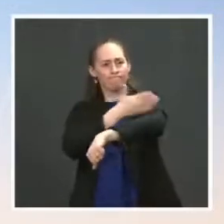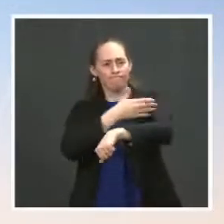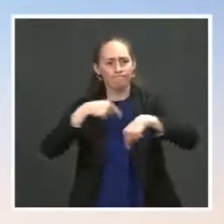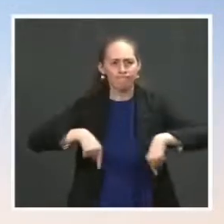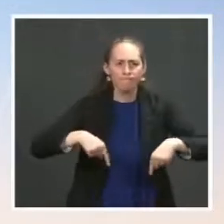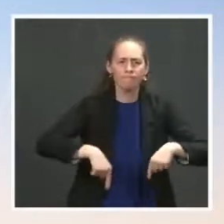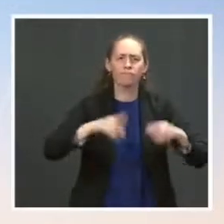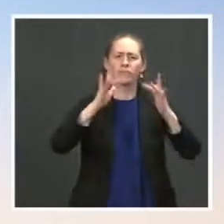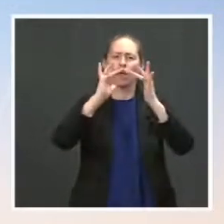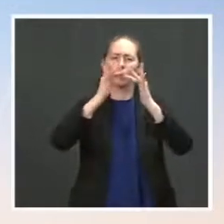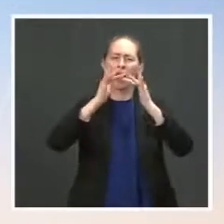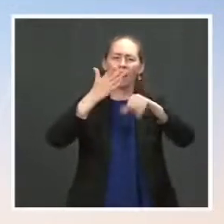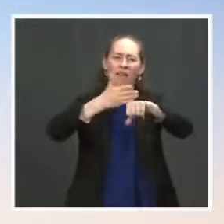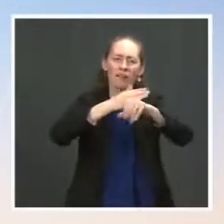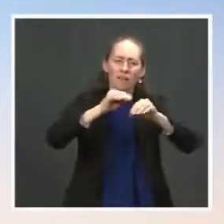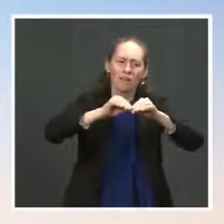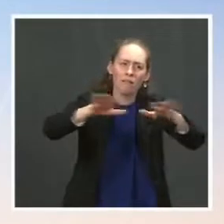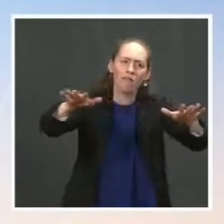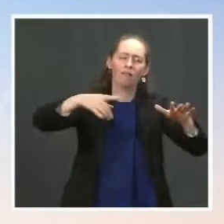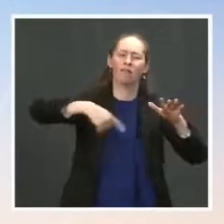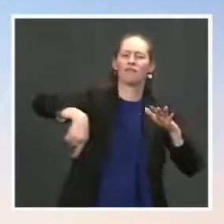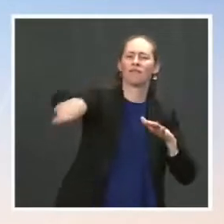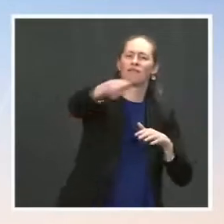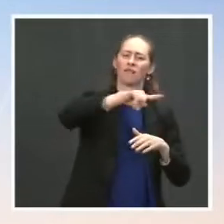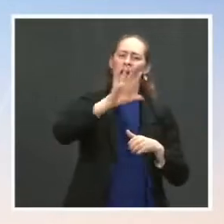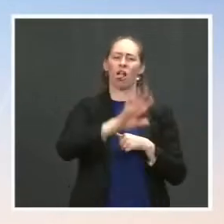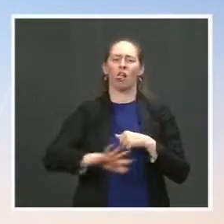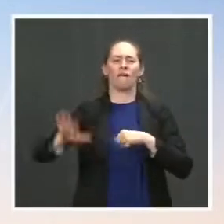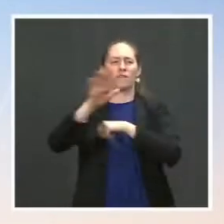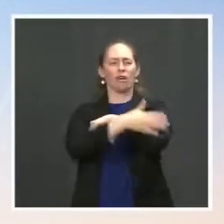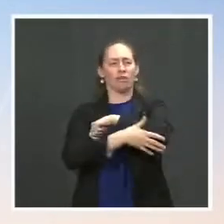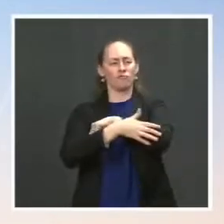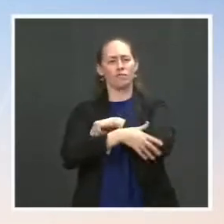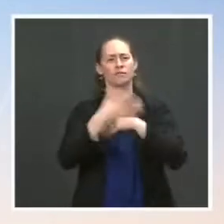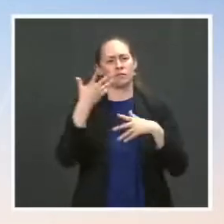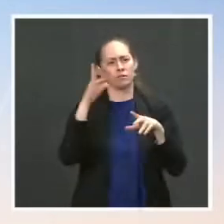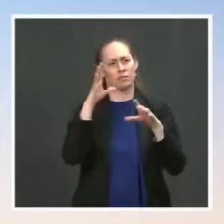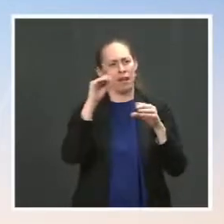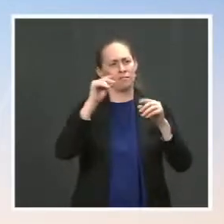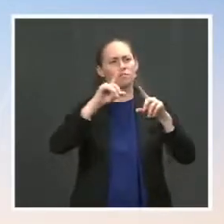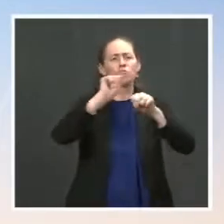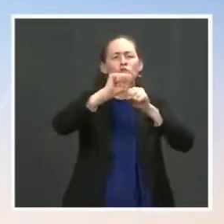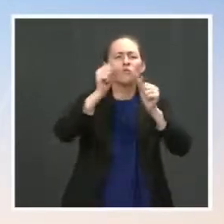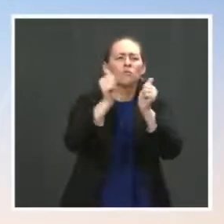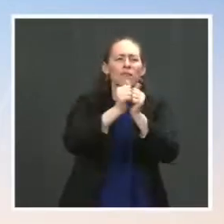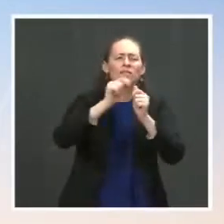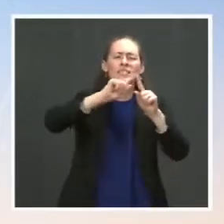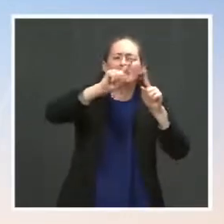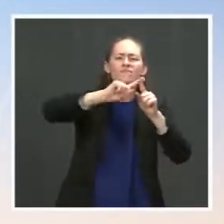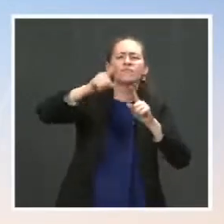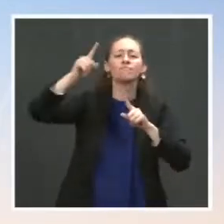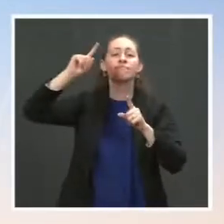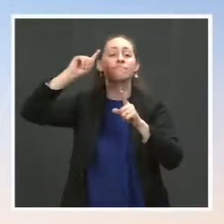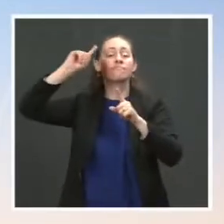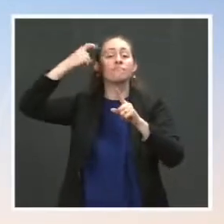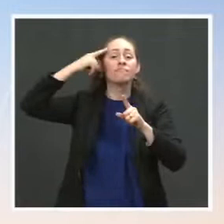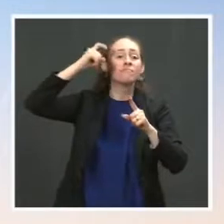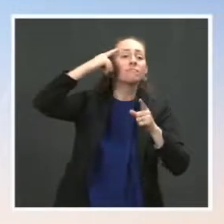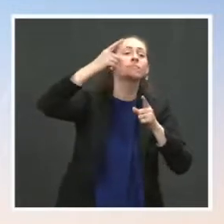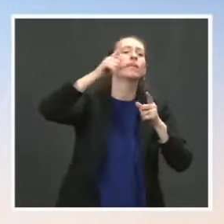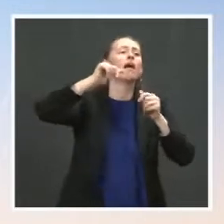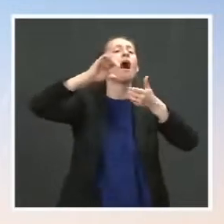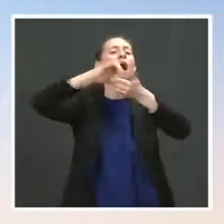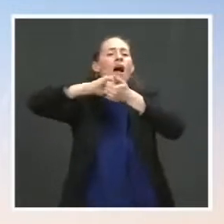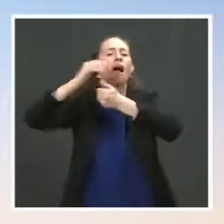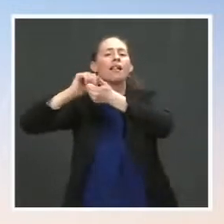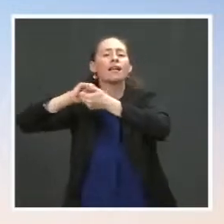country certainly fit into that category, and also working very closely with our partners and allies in the region and also across Europe. So